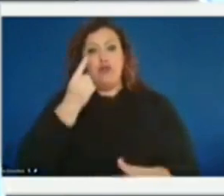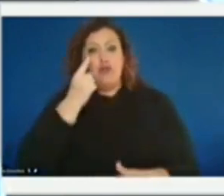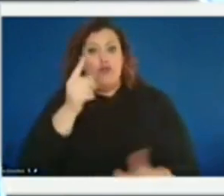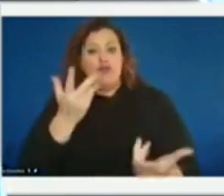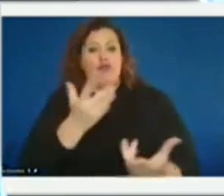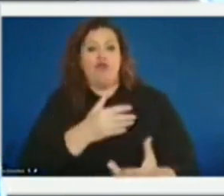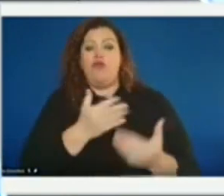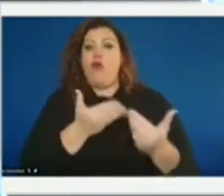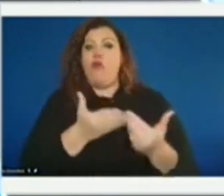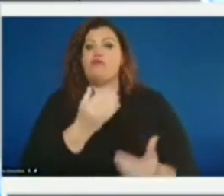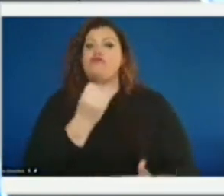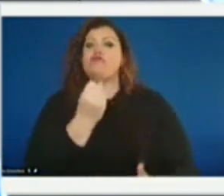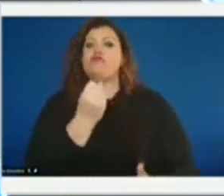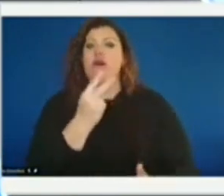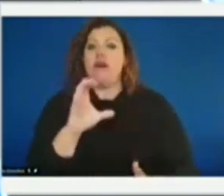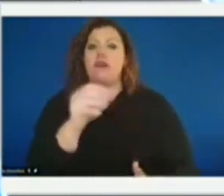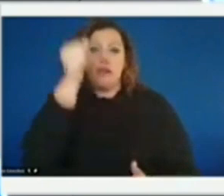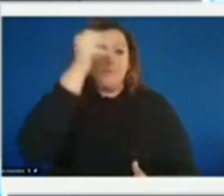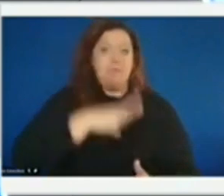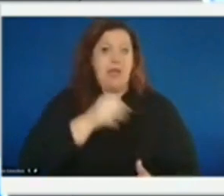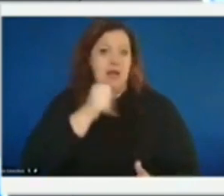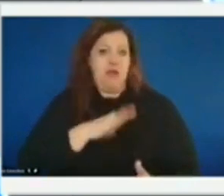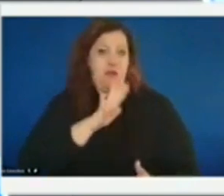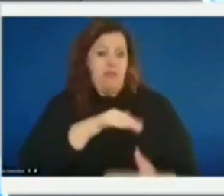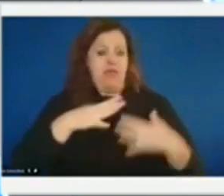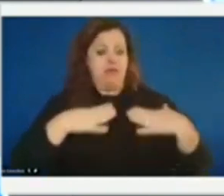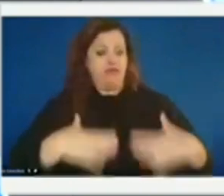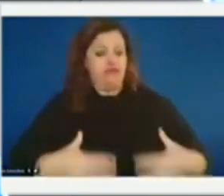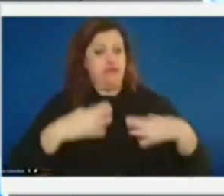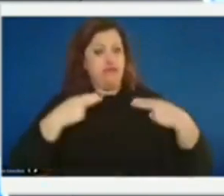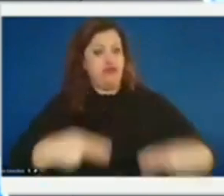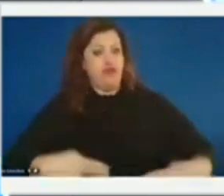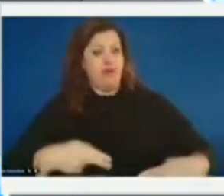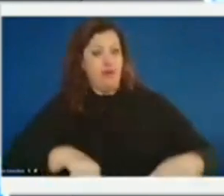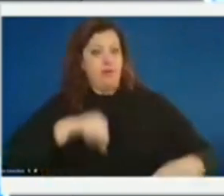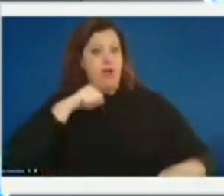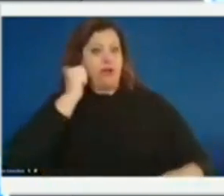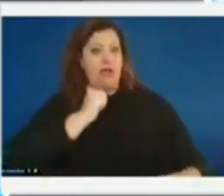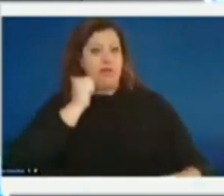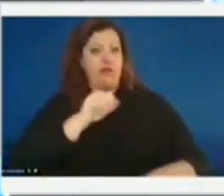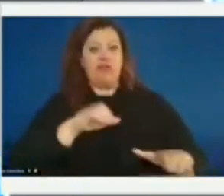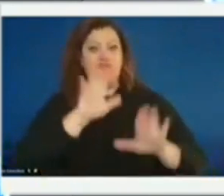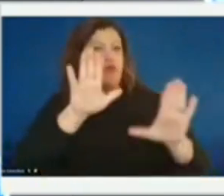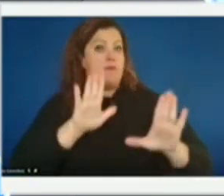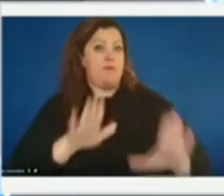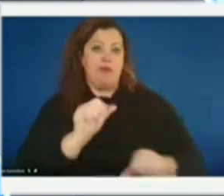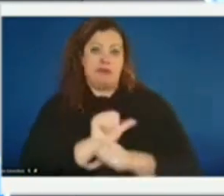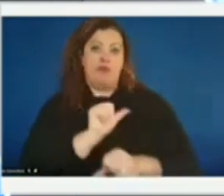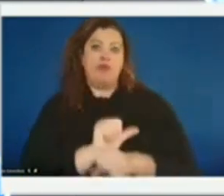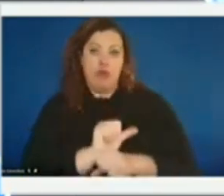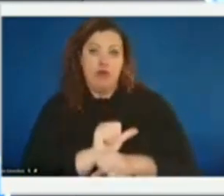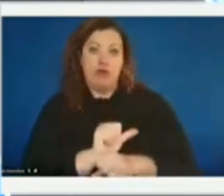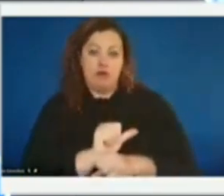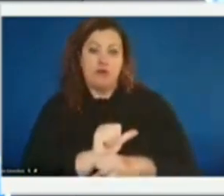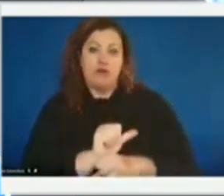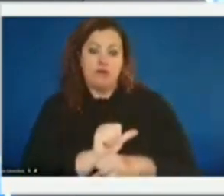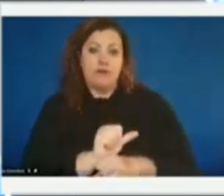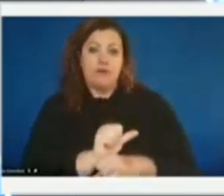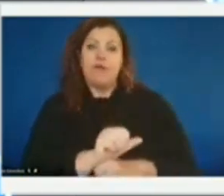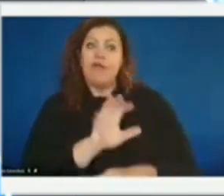women who wear this uniform proudly every day and do this amazing work, it is